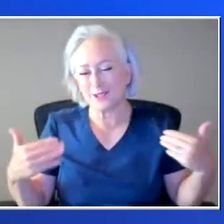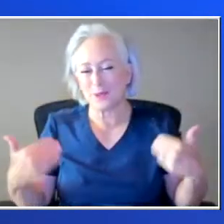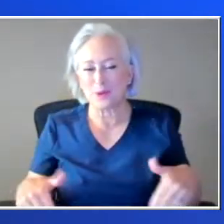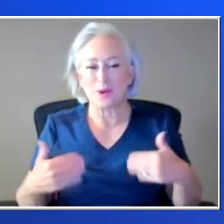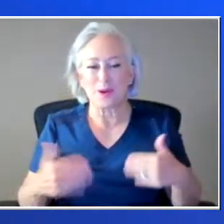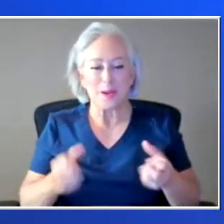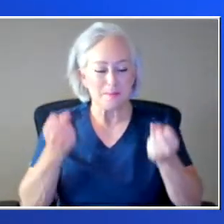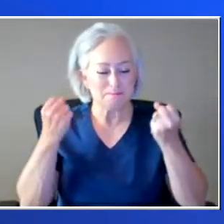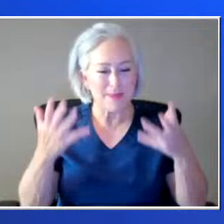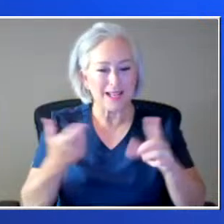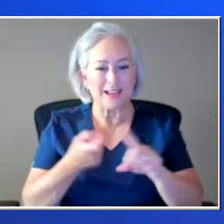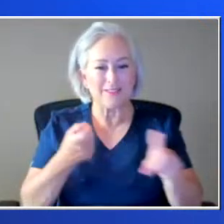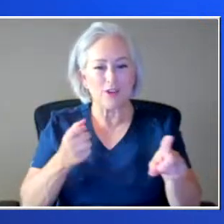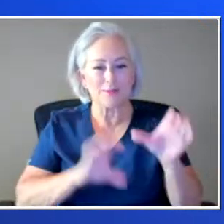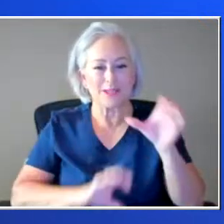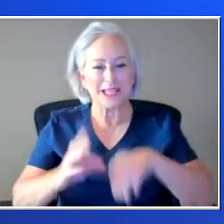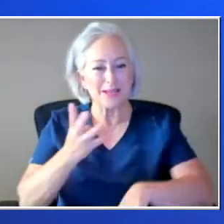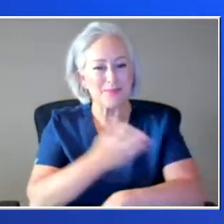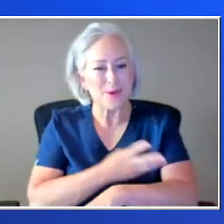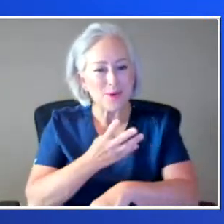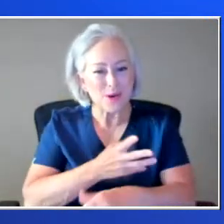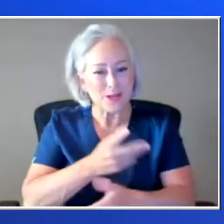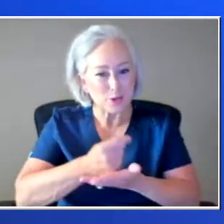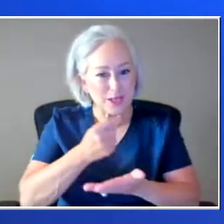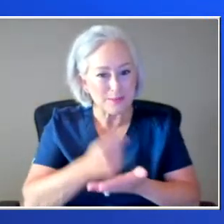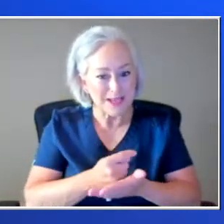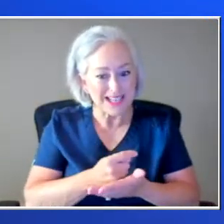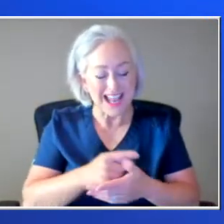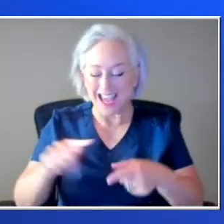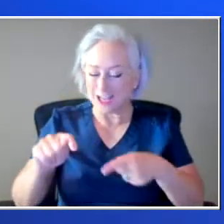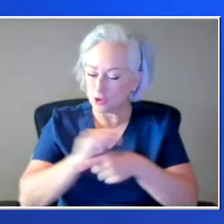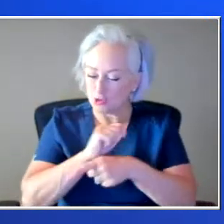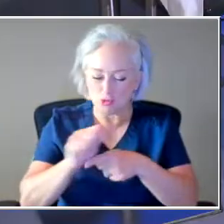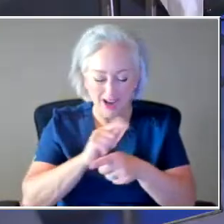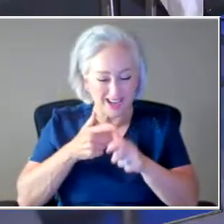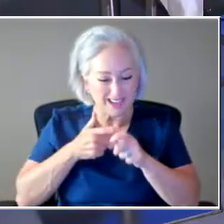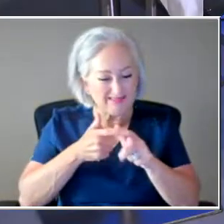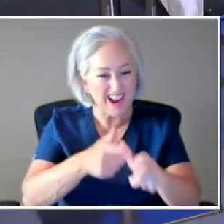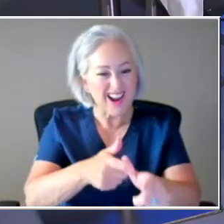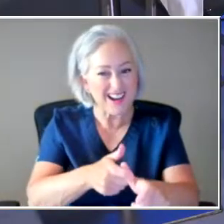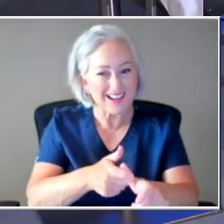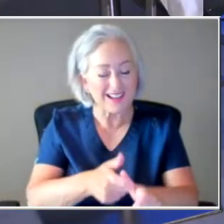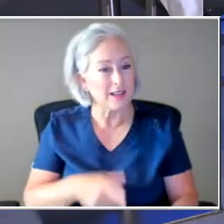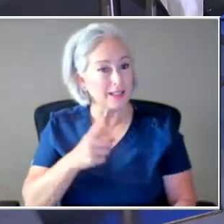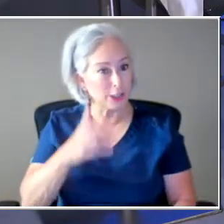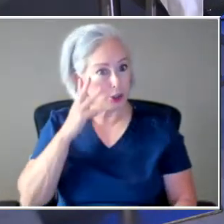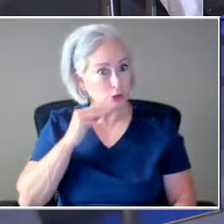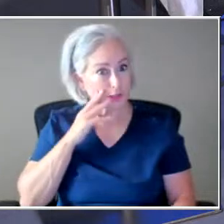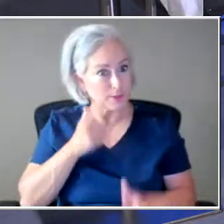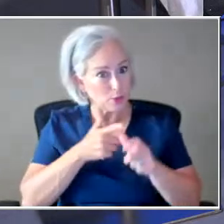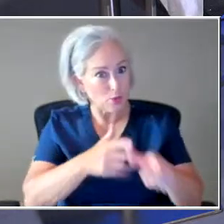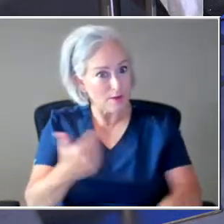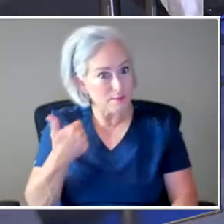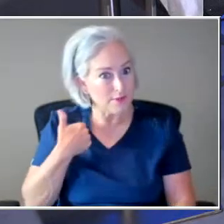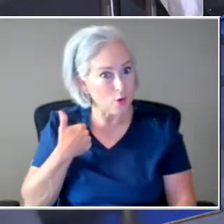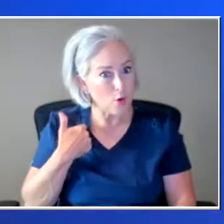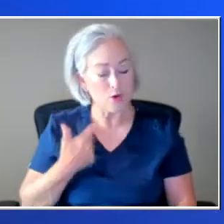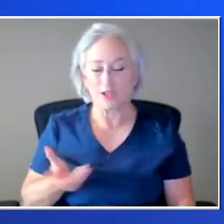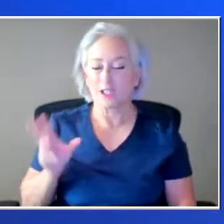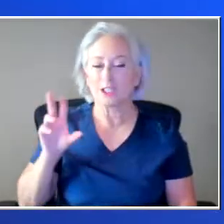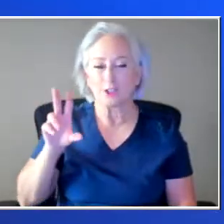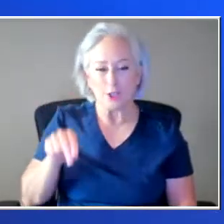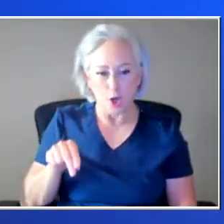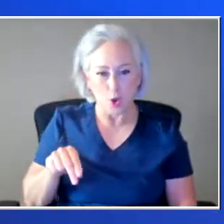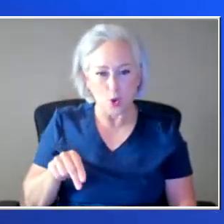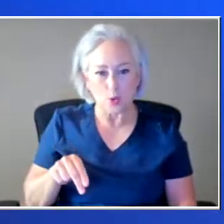chemotherapy treatment and training. Had you ran a marathon before that? No, I was at an